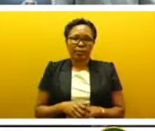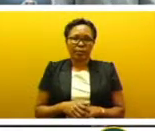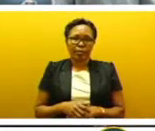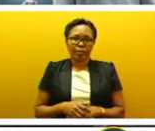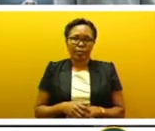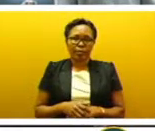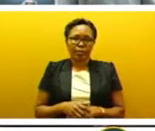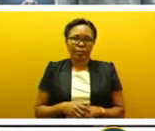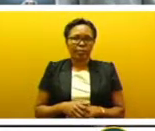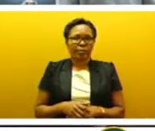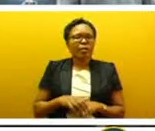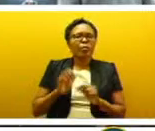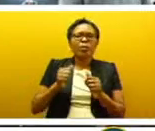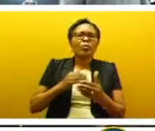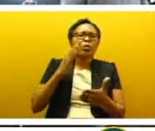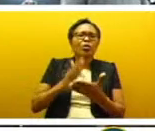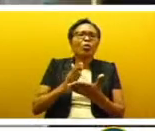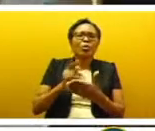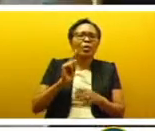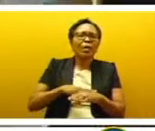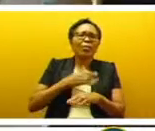Could the time be stopped, please, so that...